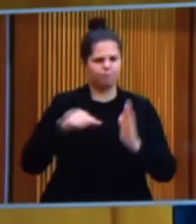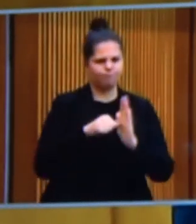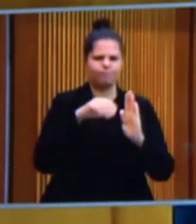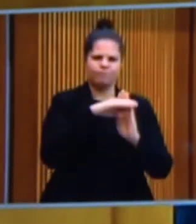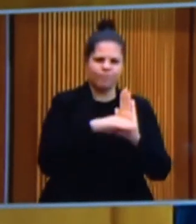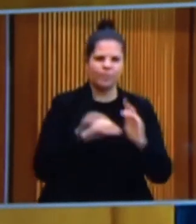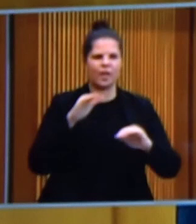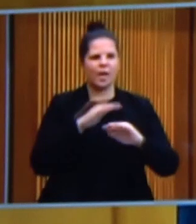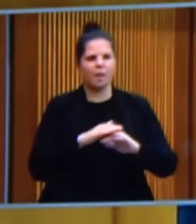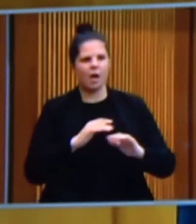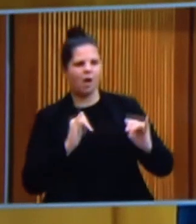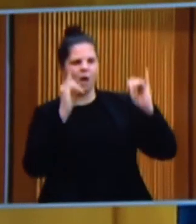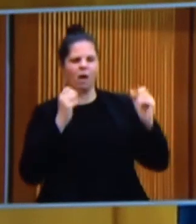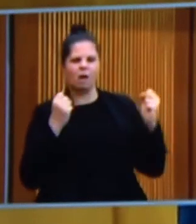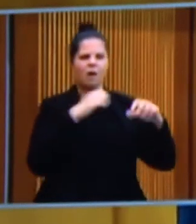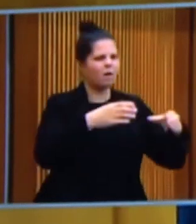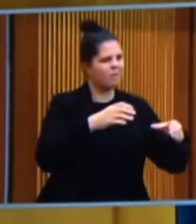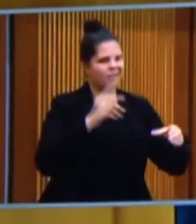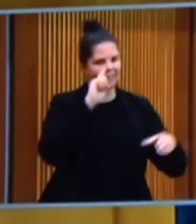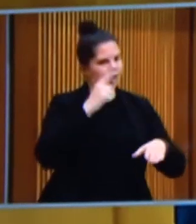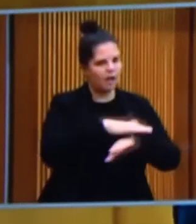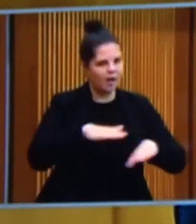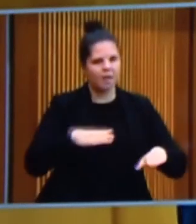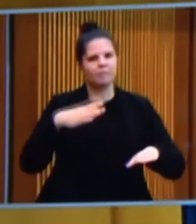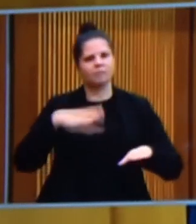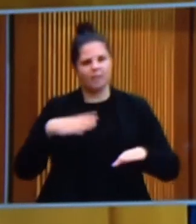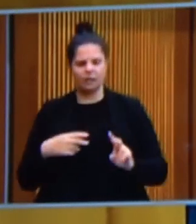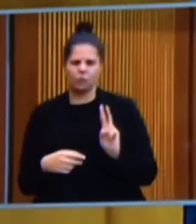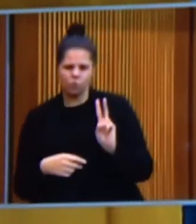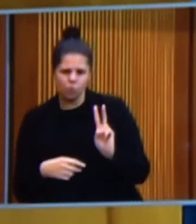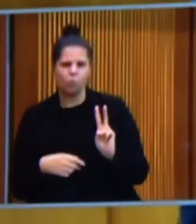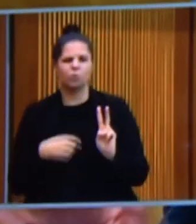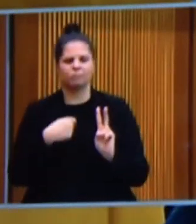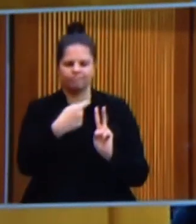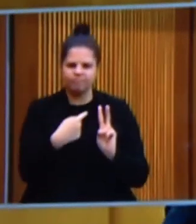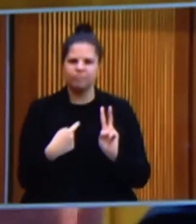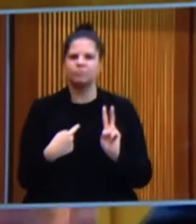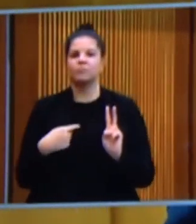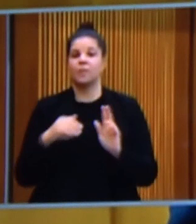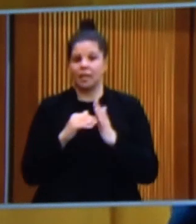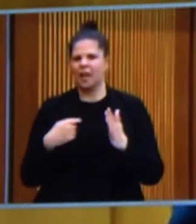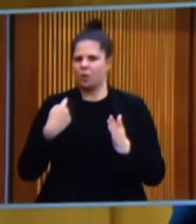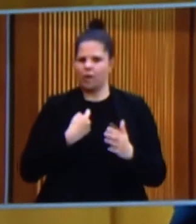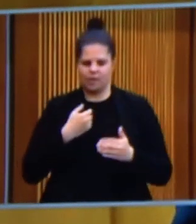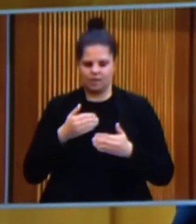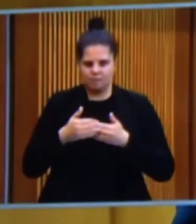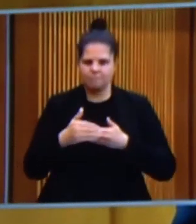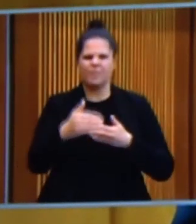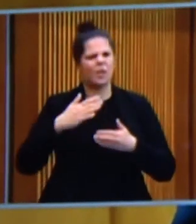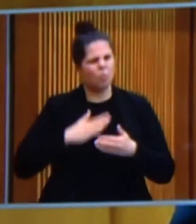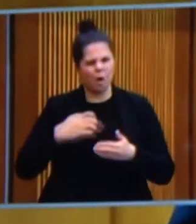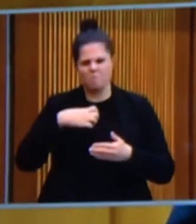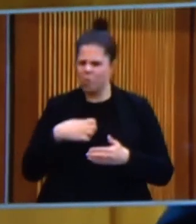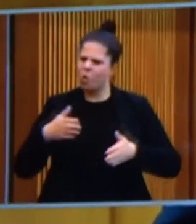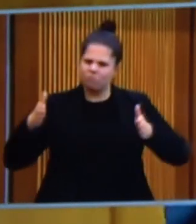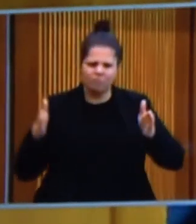around gatherings and movement, we are going the next step to help reduce again the